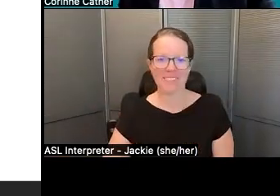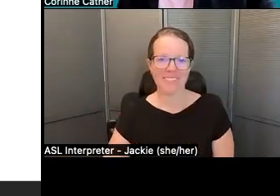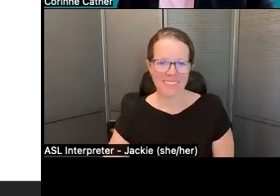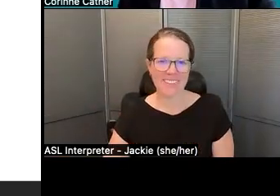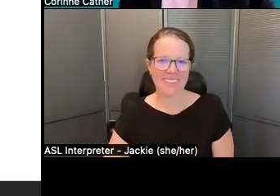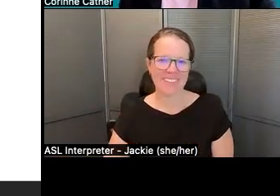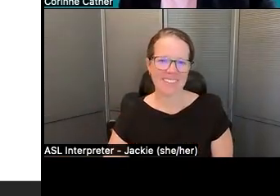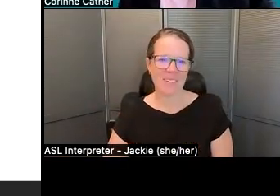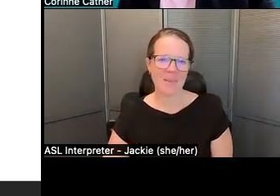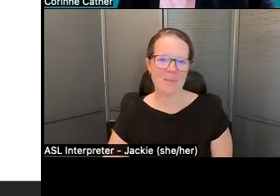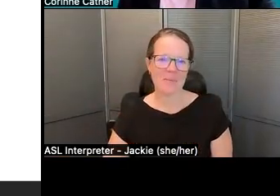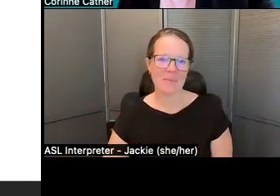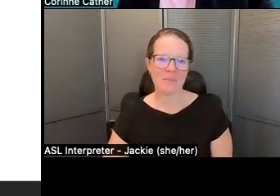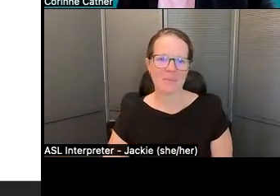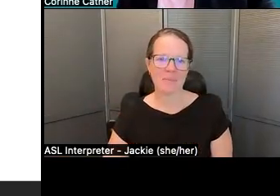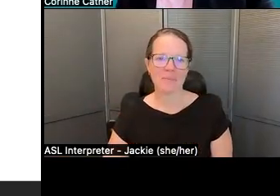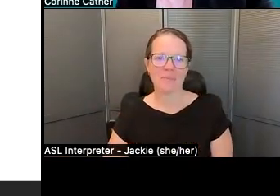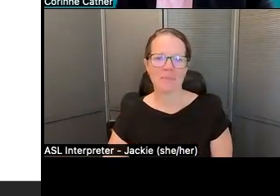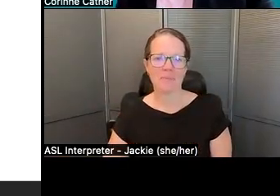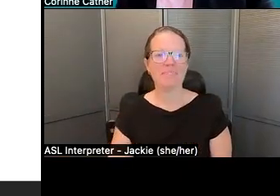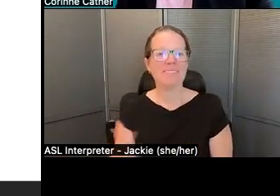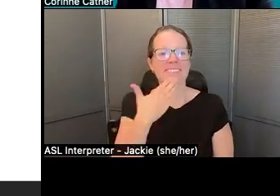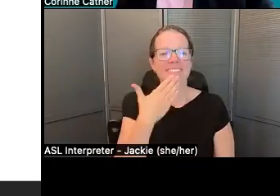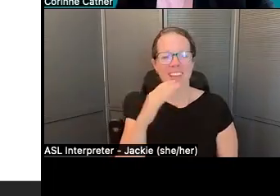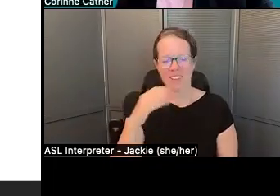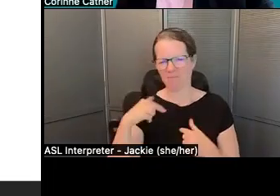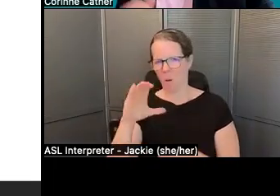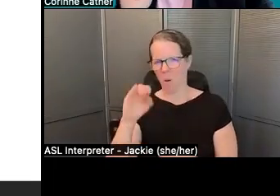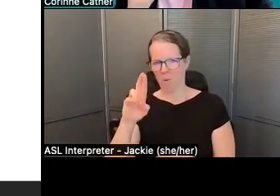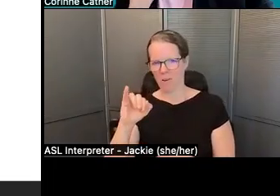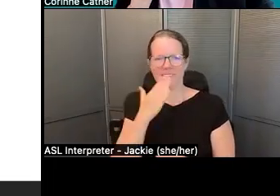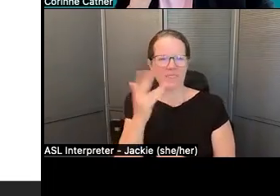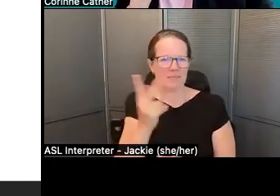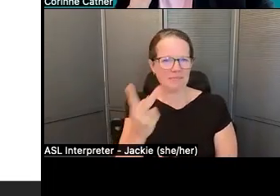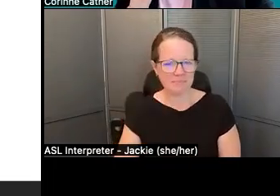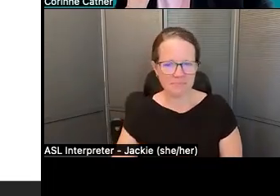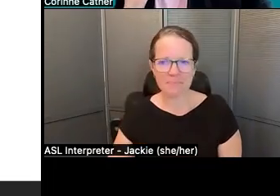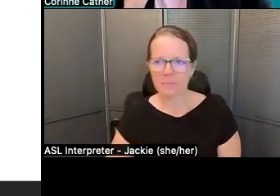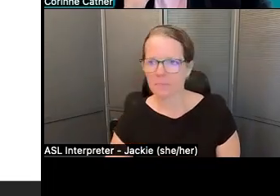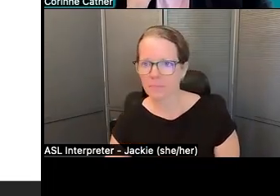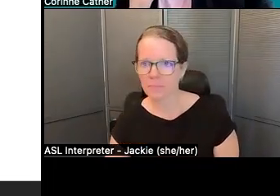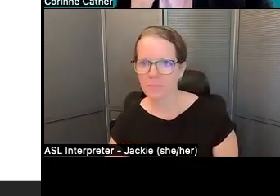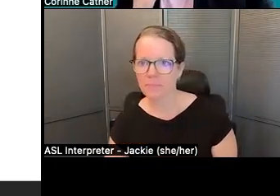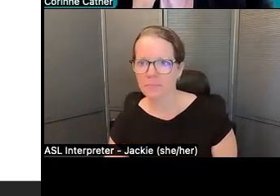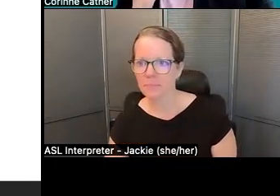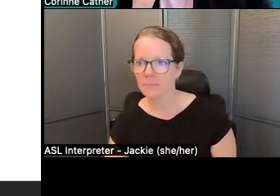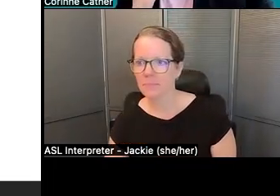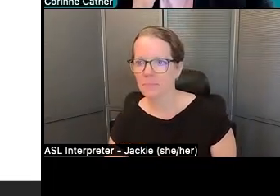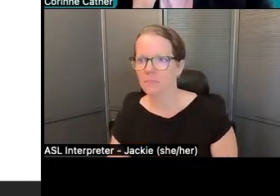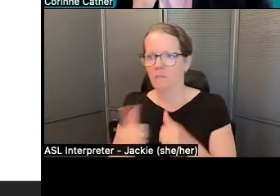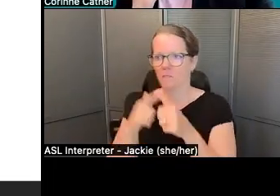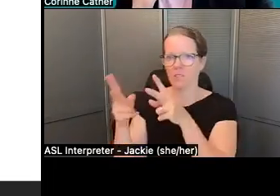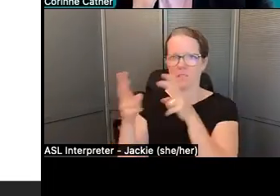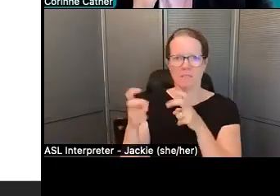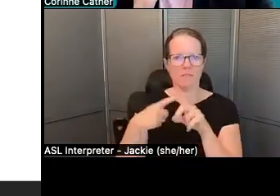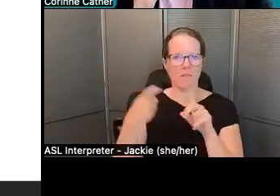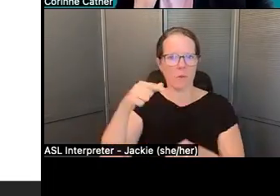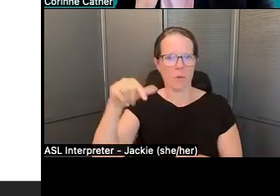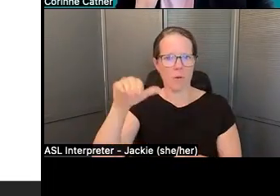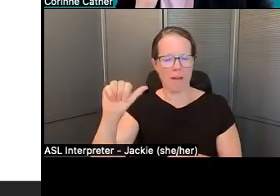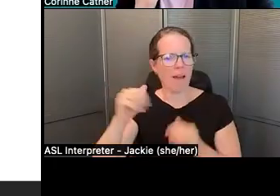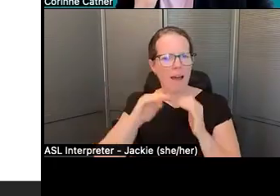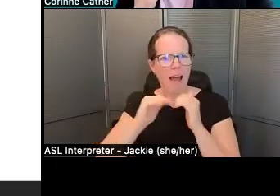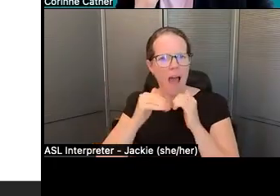Fantastic. Thanks so much, Jasen and Kim. So let's start with this question. How was the group advertised for consumers? Did